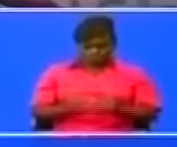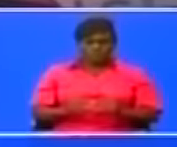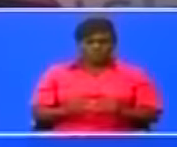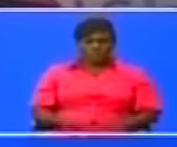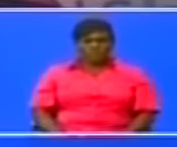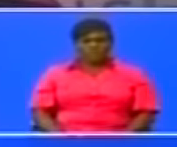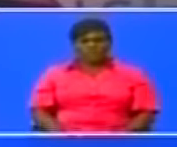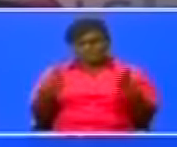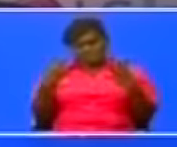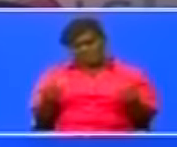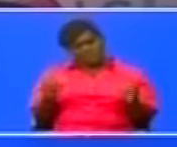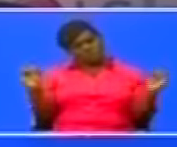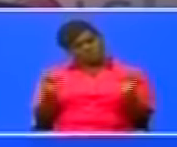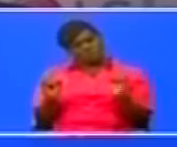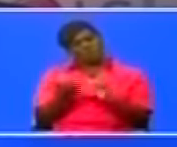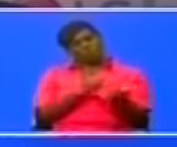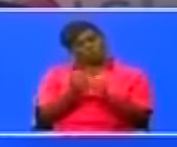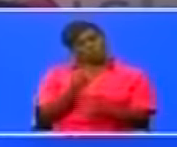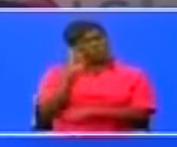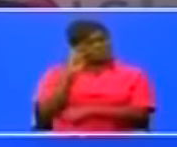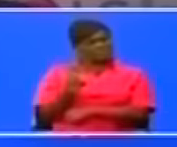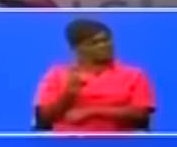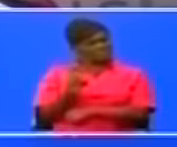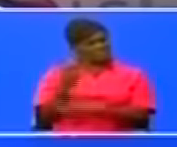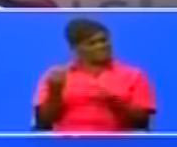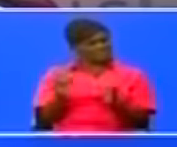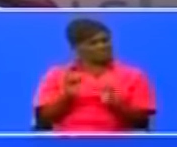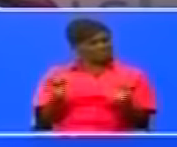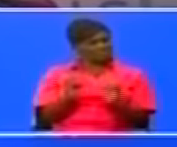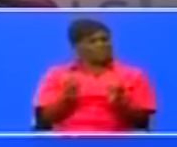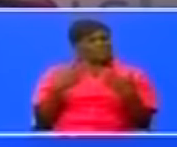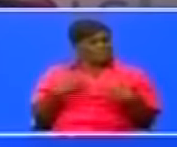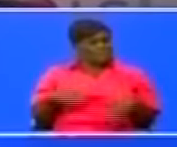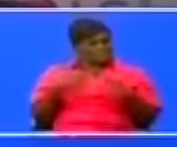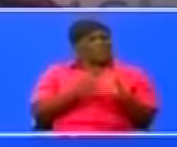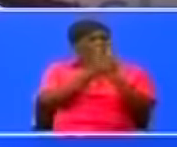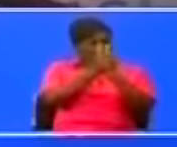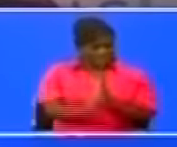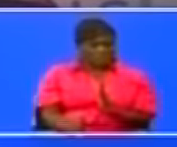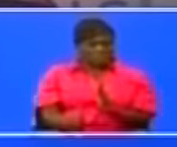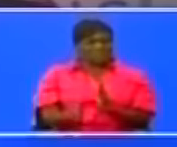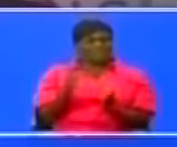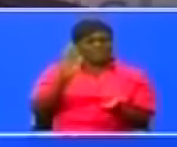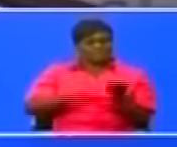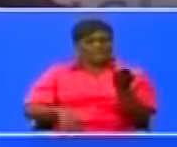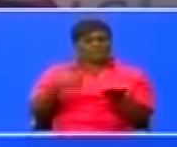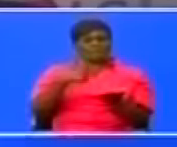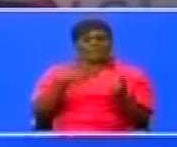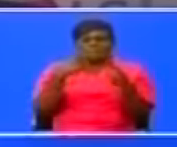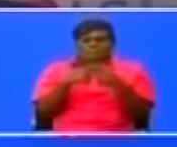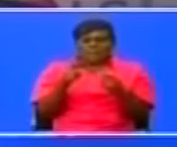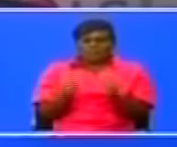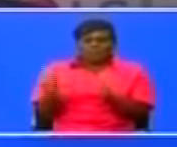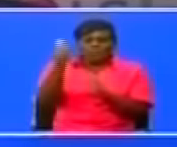Hey, jako raisi. Ukiangalia competition ni kwa na iko raisi. Kuna watu wamekuwa kona more experience ya ligi kunishinda, lakini me